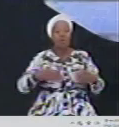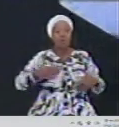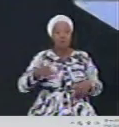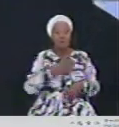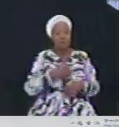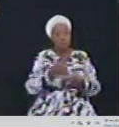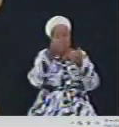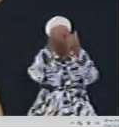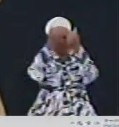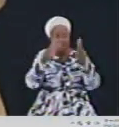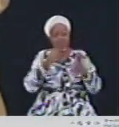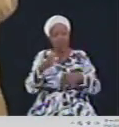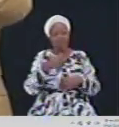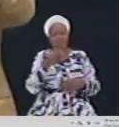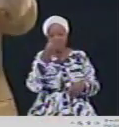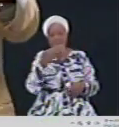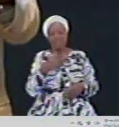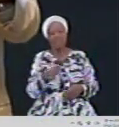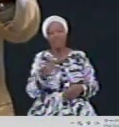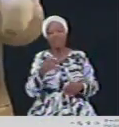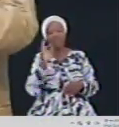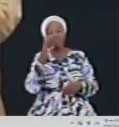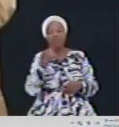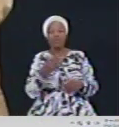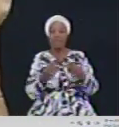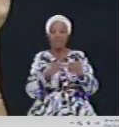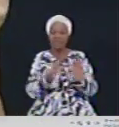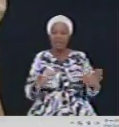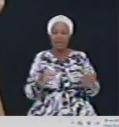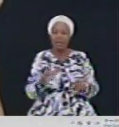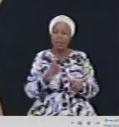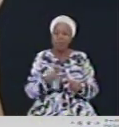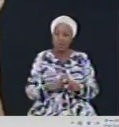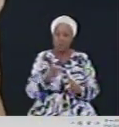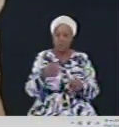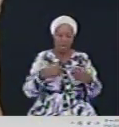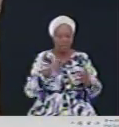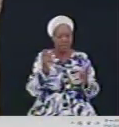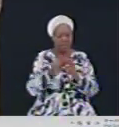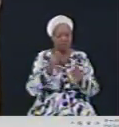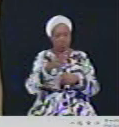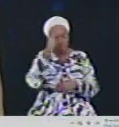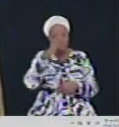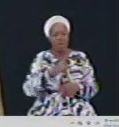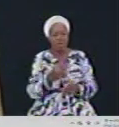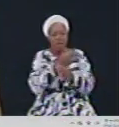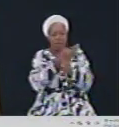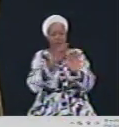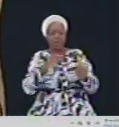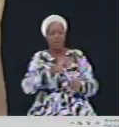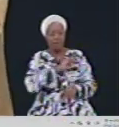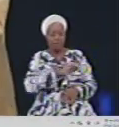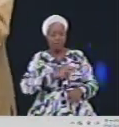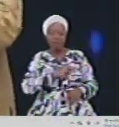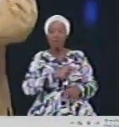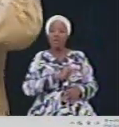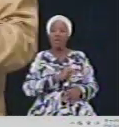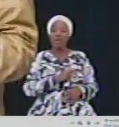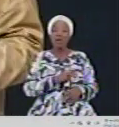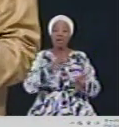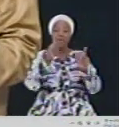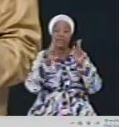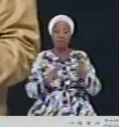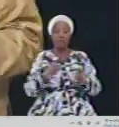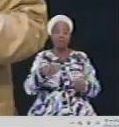the good of them. But you have your choice. You're a free moral agent. You can obey, you